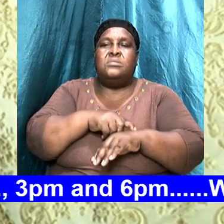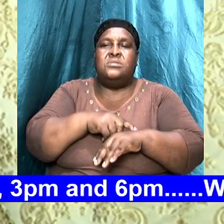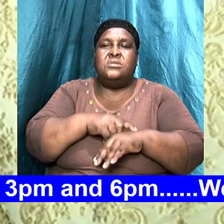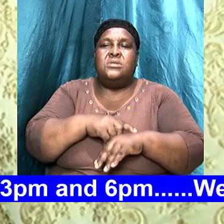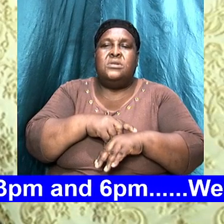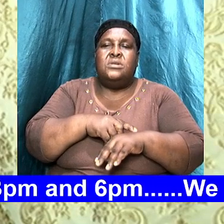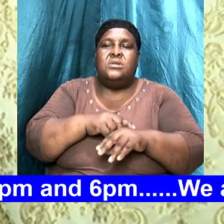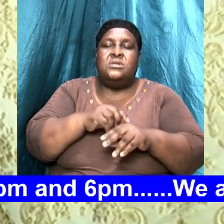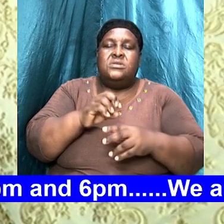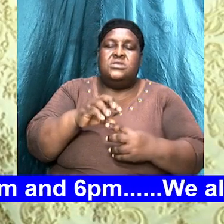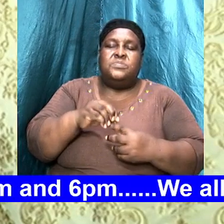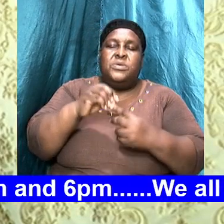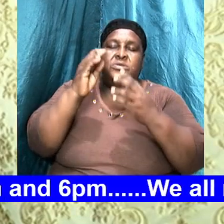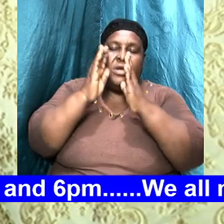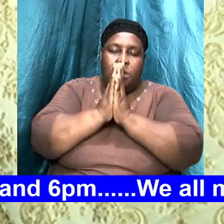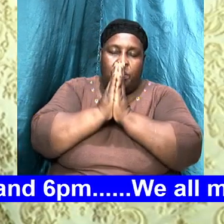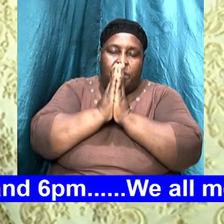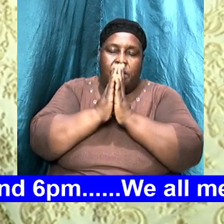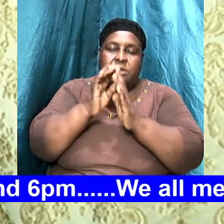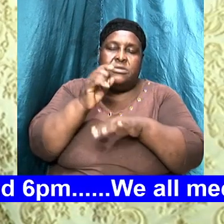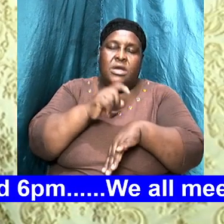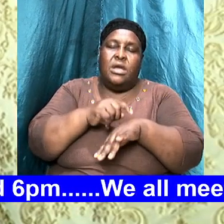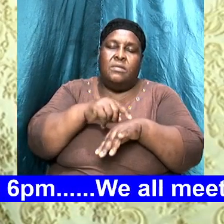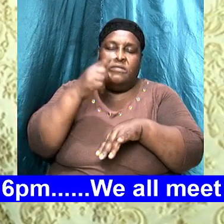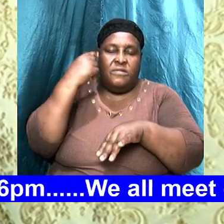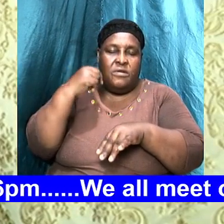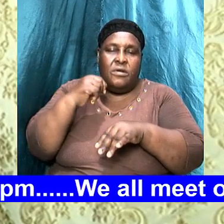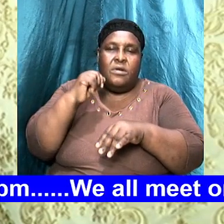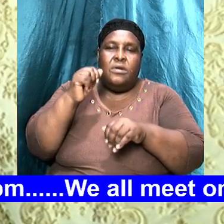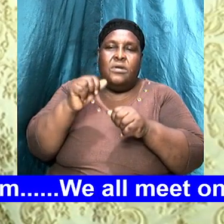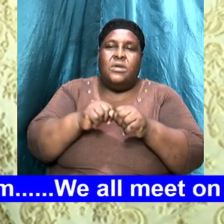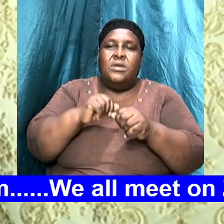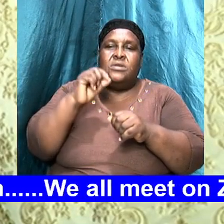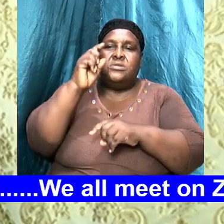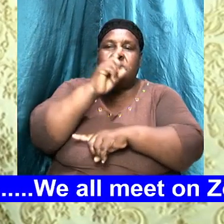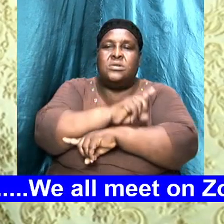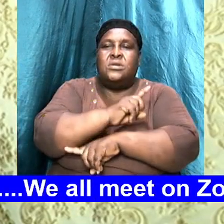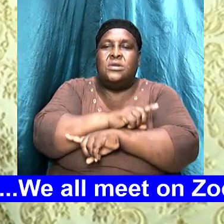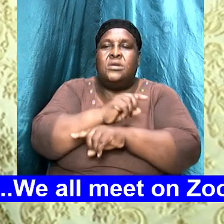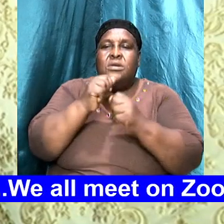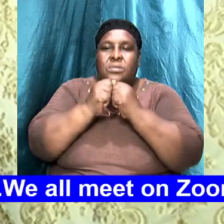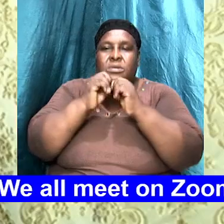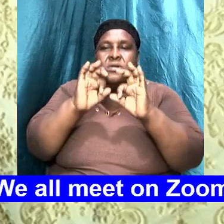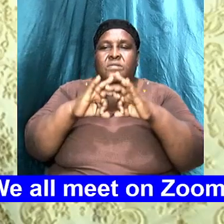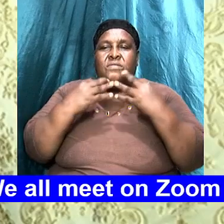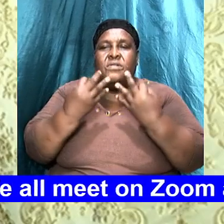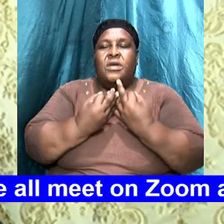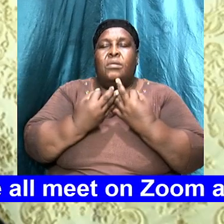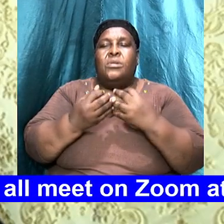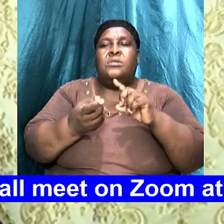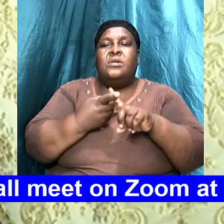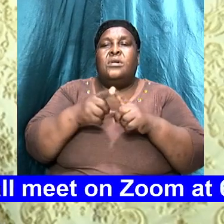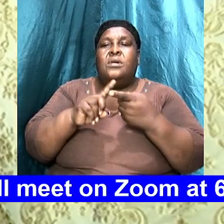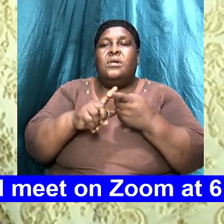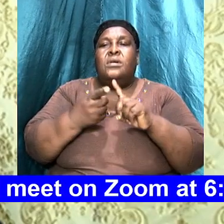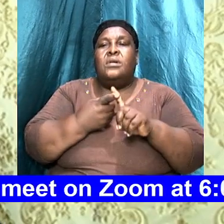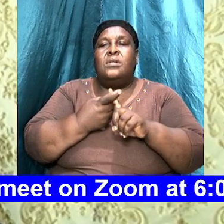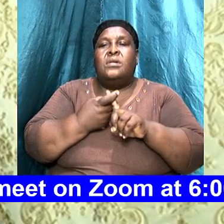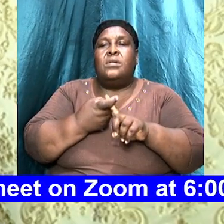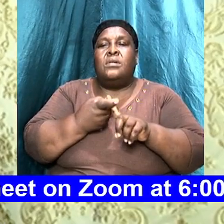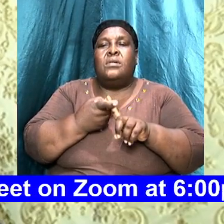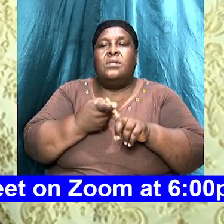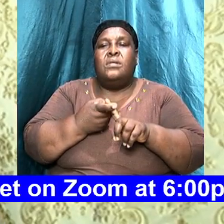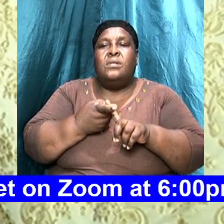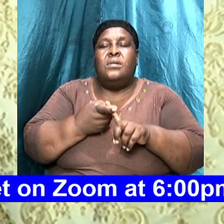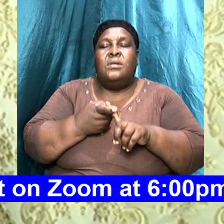you know where we pray for one hour individually or with our families amen friends or other colleagues you know prior